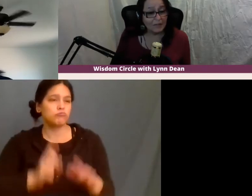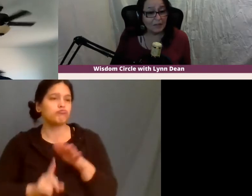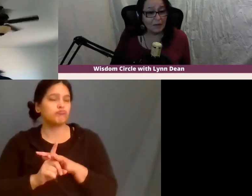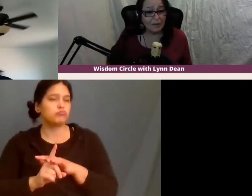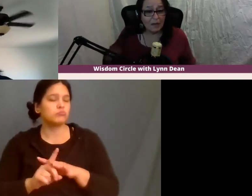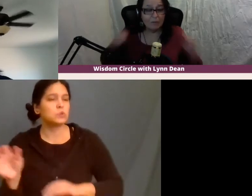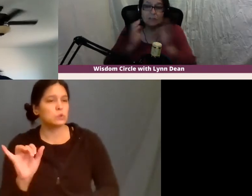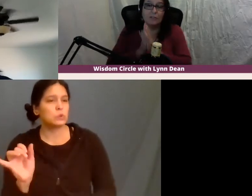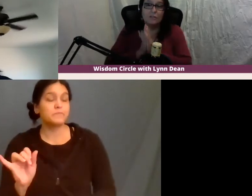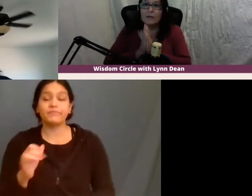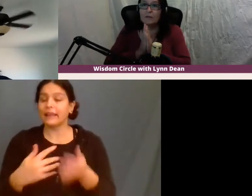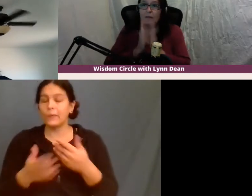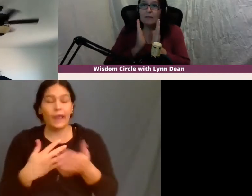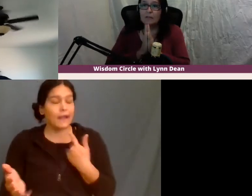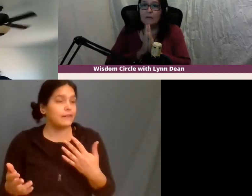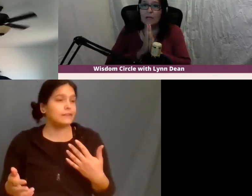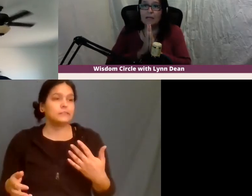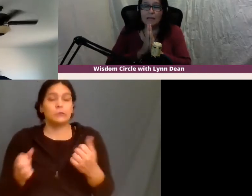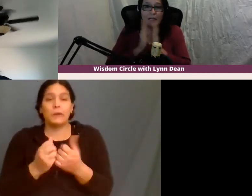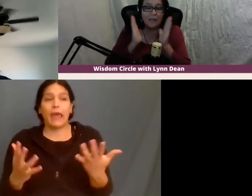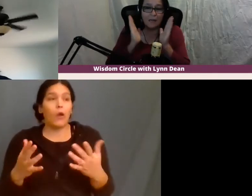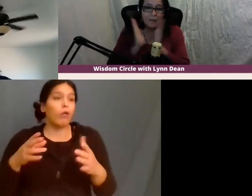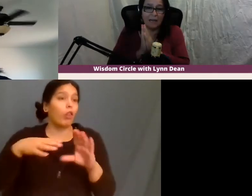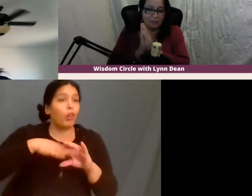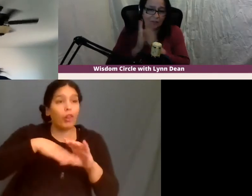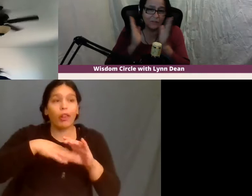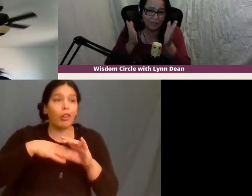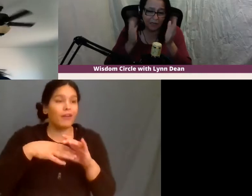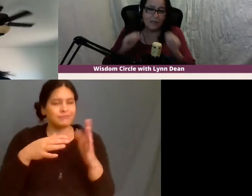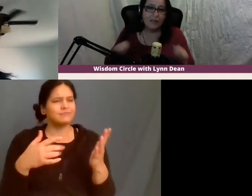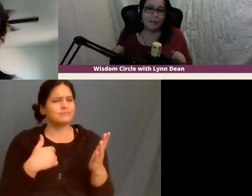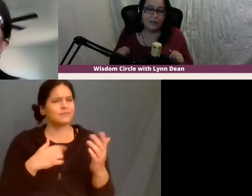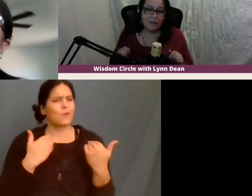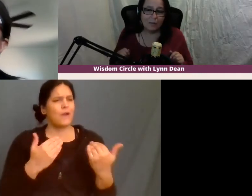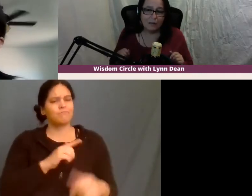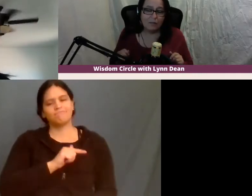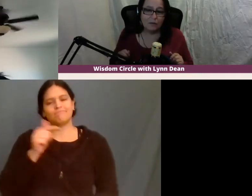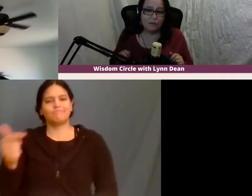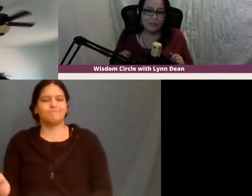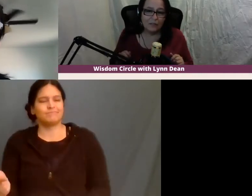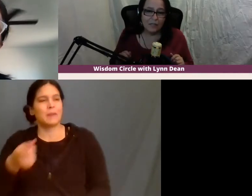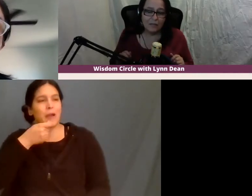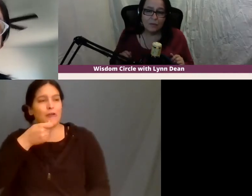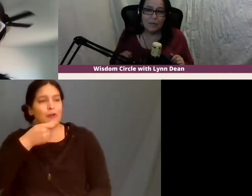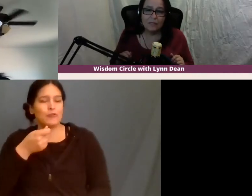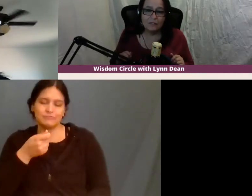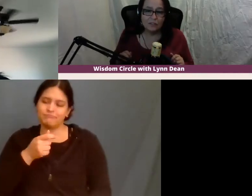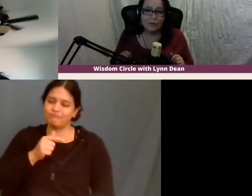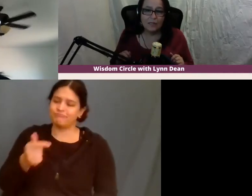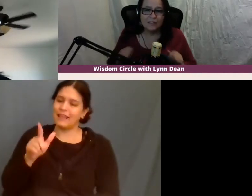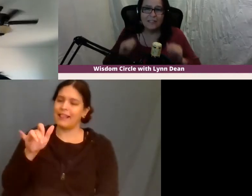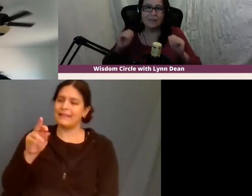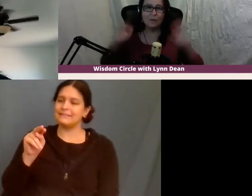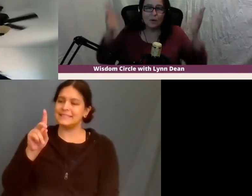anyways, without much ado, I'm going to go ahead and pass the microphone to Lynn Dean, everyone. Let's enjoy